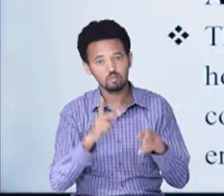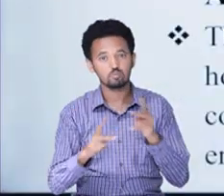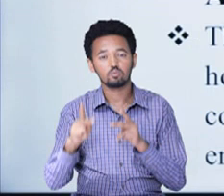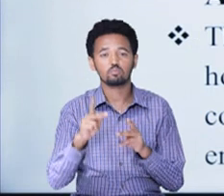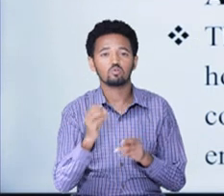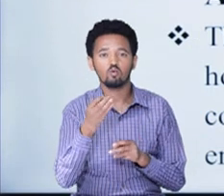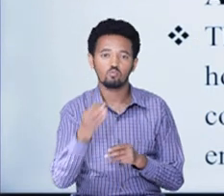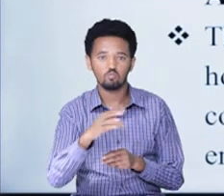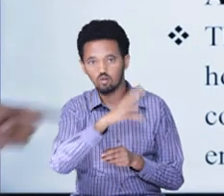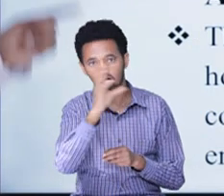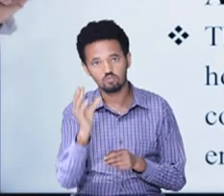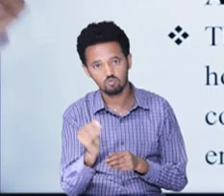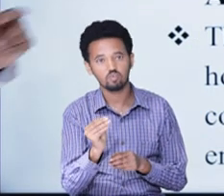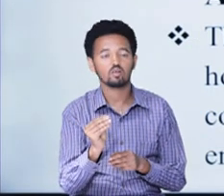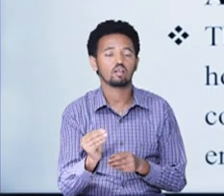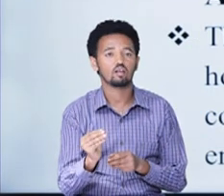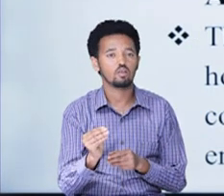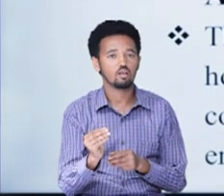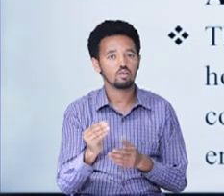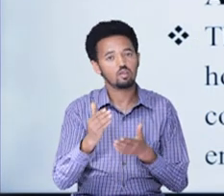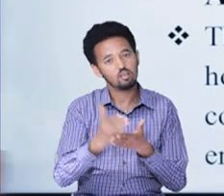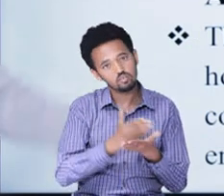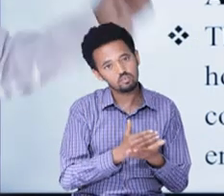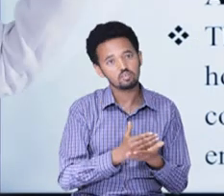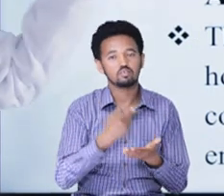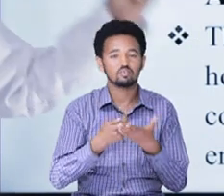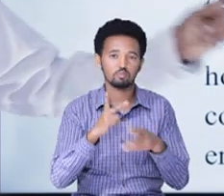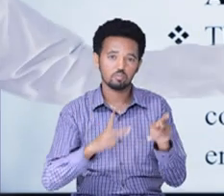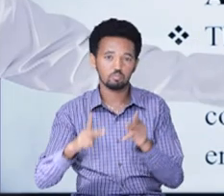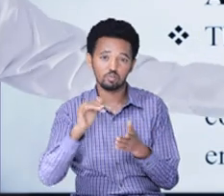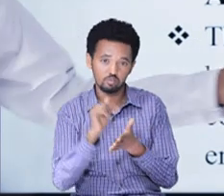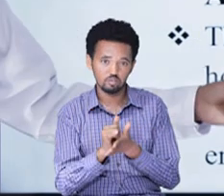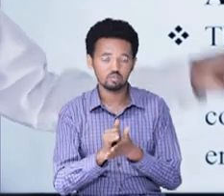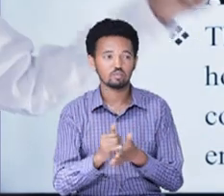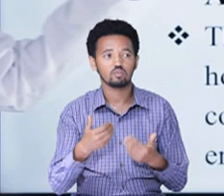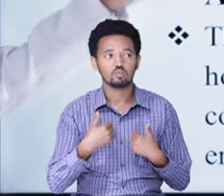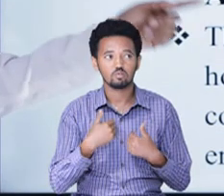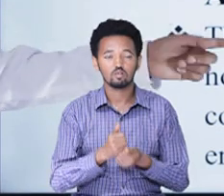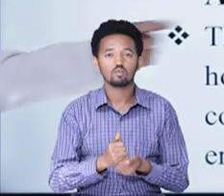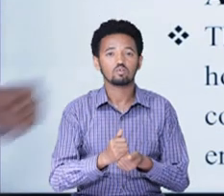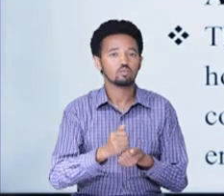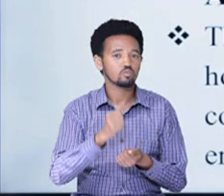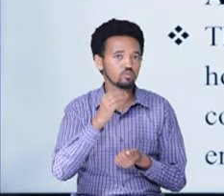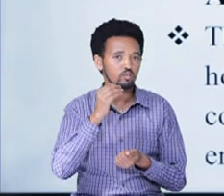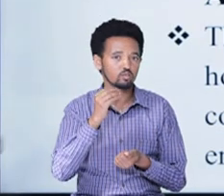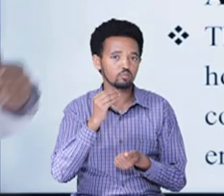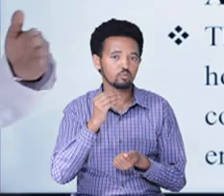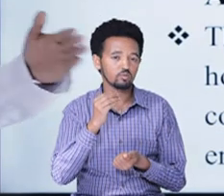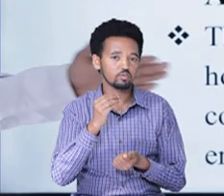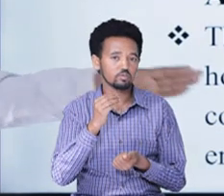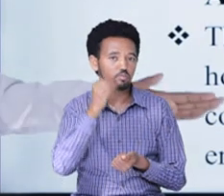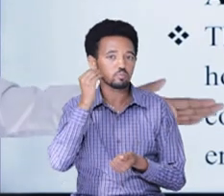of African descent. These people felt that they had been made homeless by their transfer